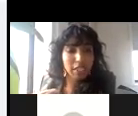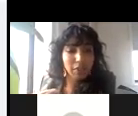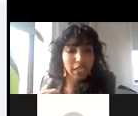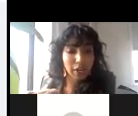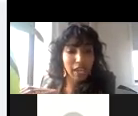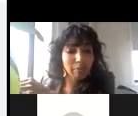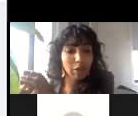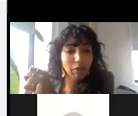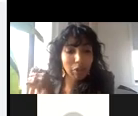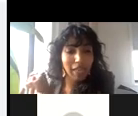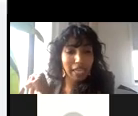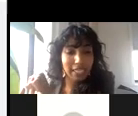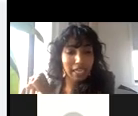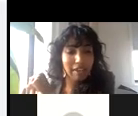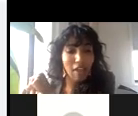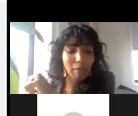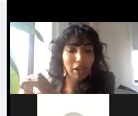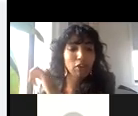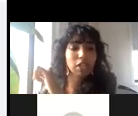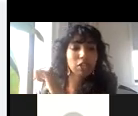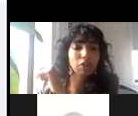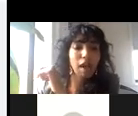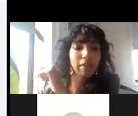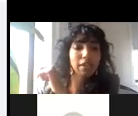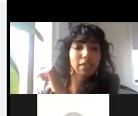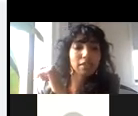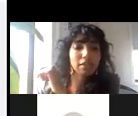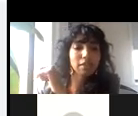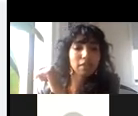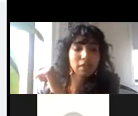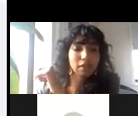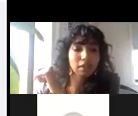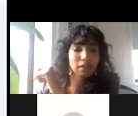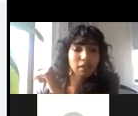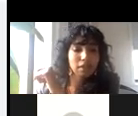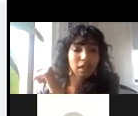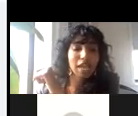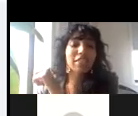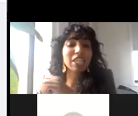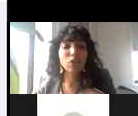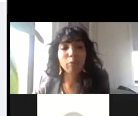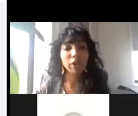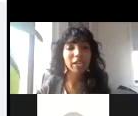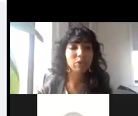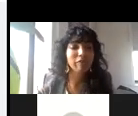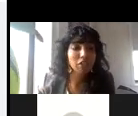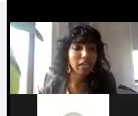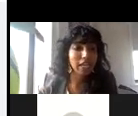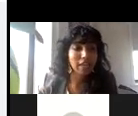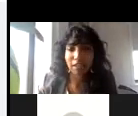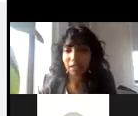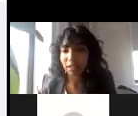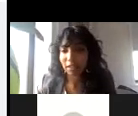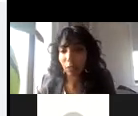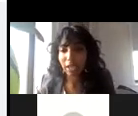they are still here and build from their legacy and not the medical industrial complex. I think that's so important as we're